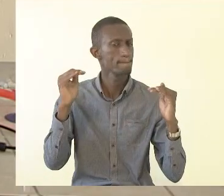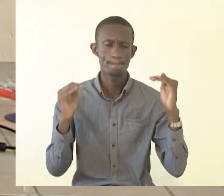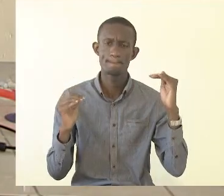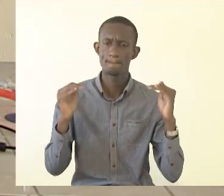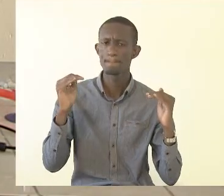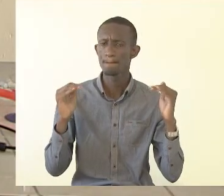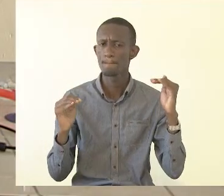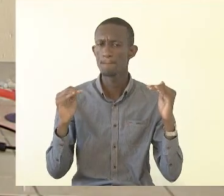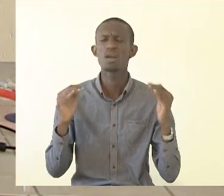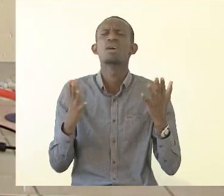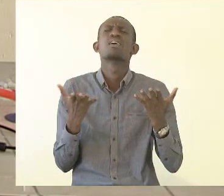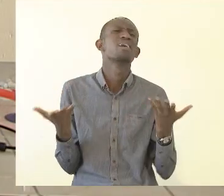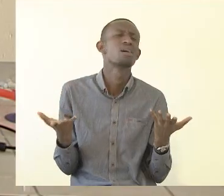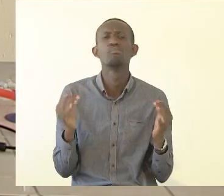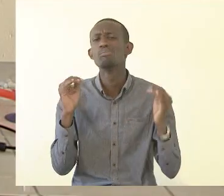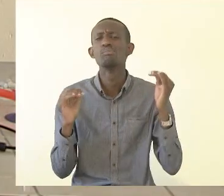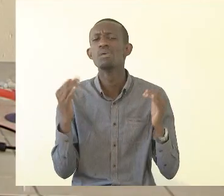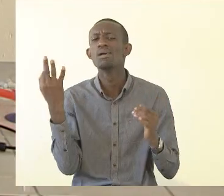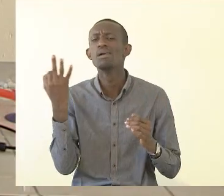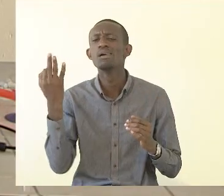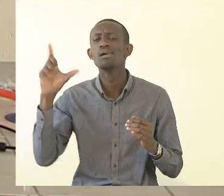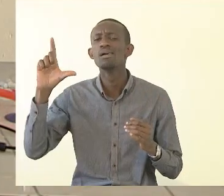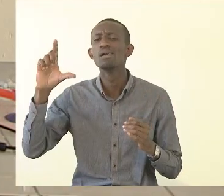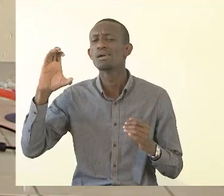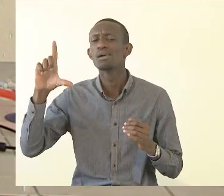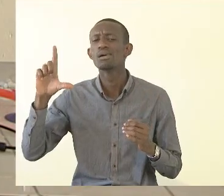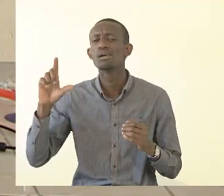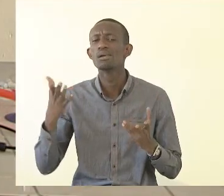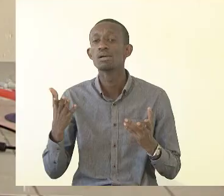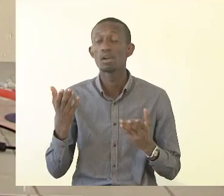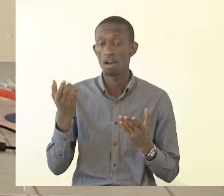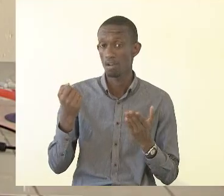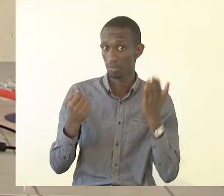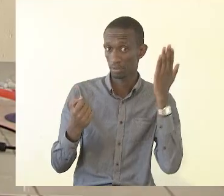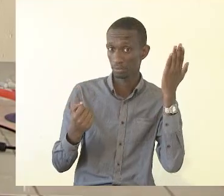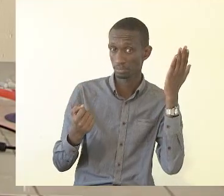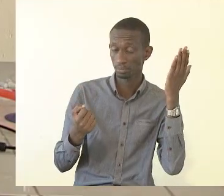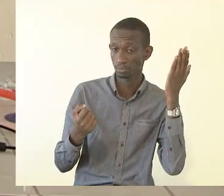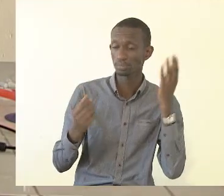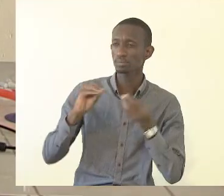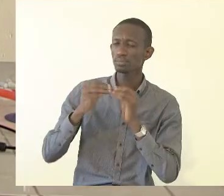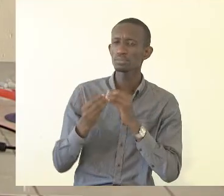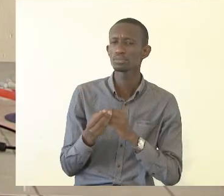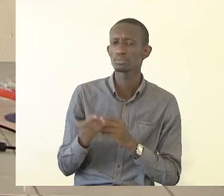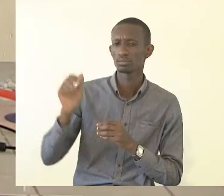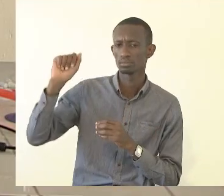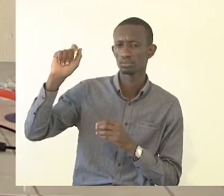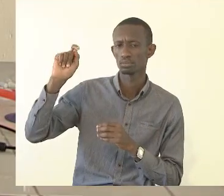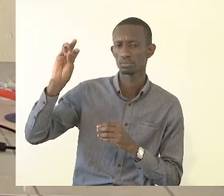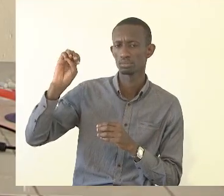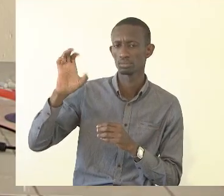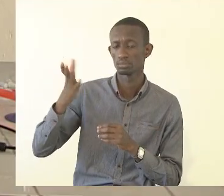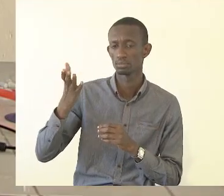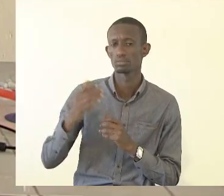balance? 3 chlorine atoms. So we have the number of carbon atoms and the